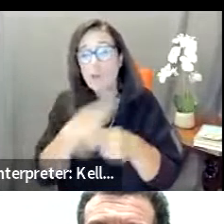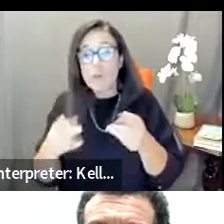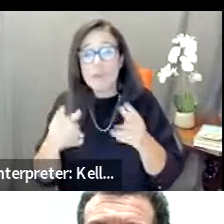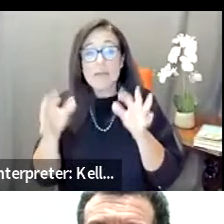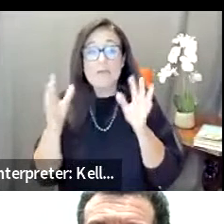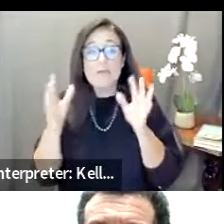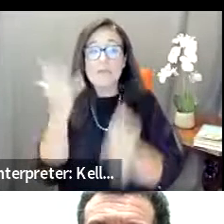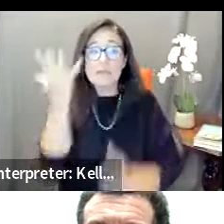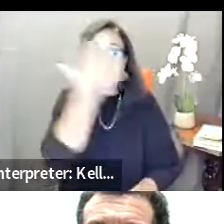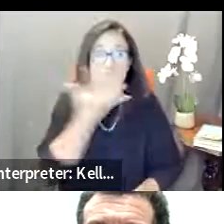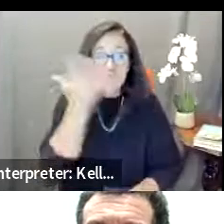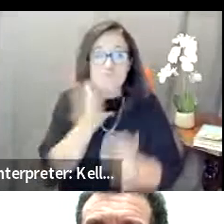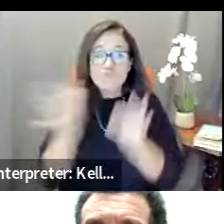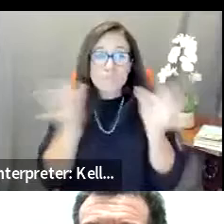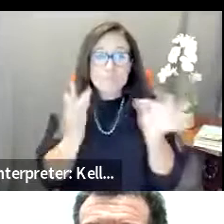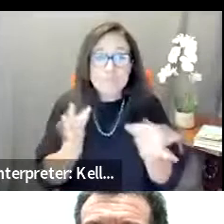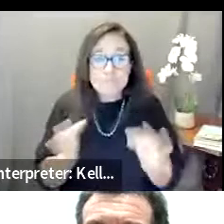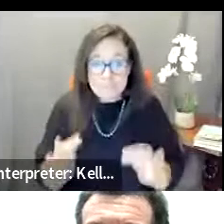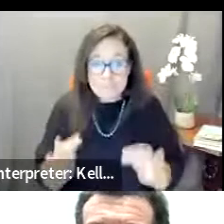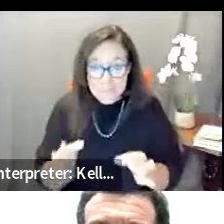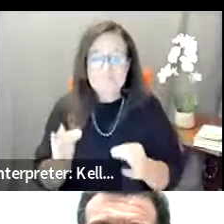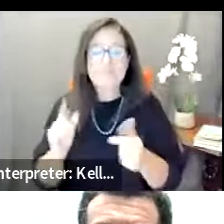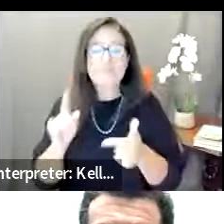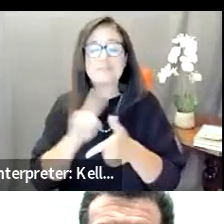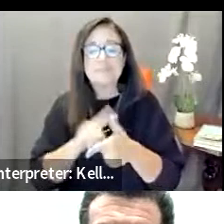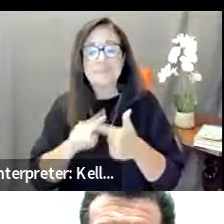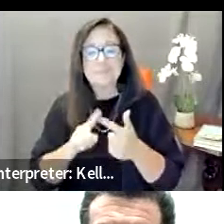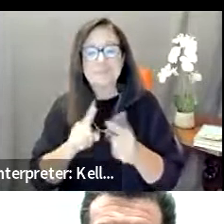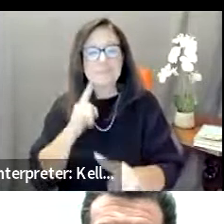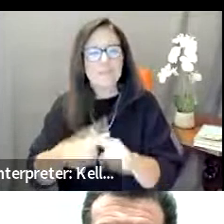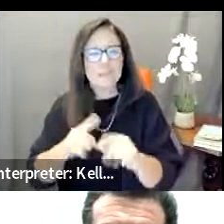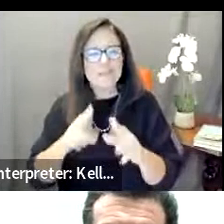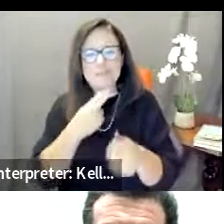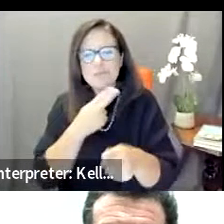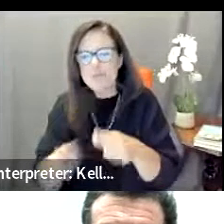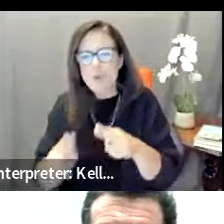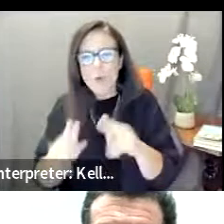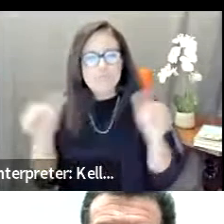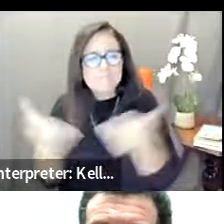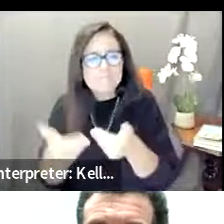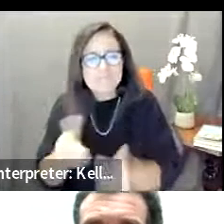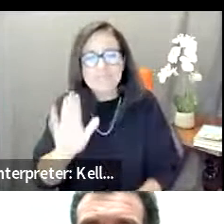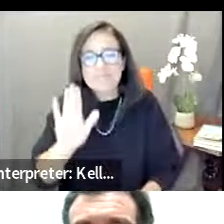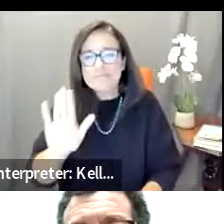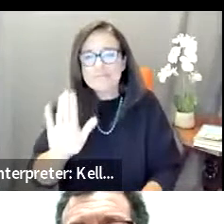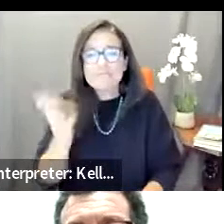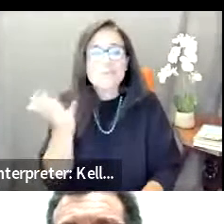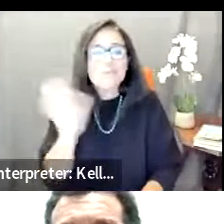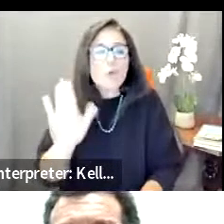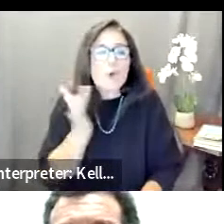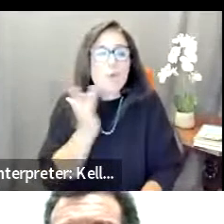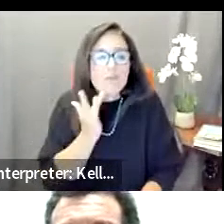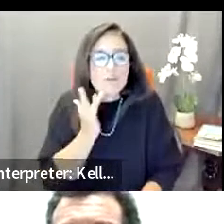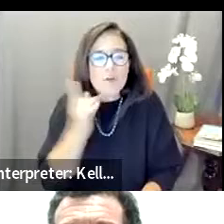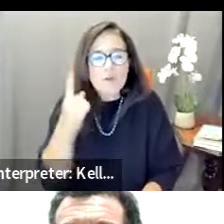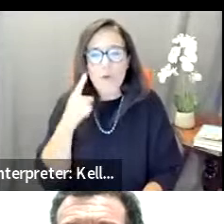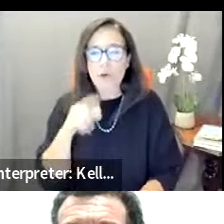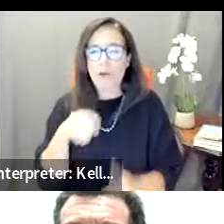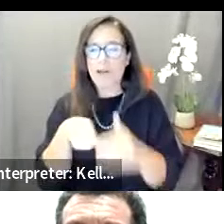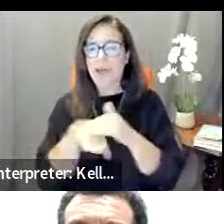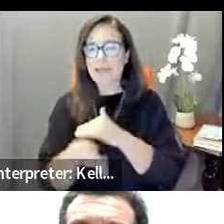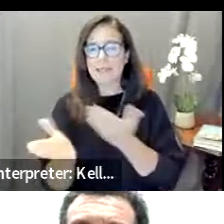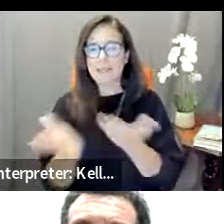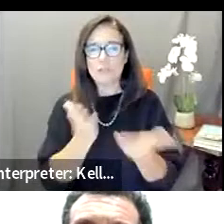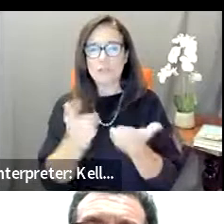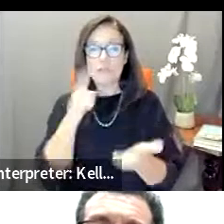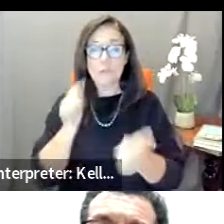yourself, and then also just a short introduction to what access services you use when you